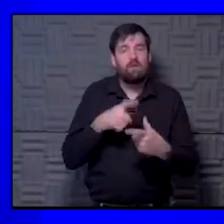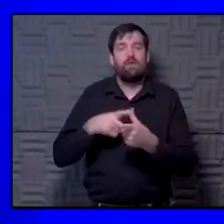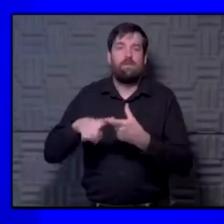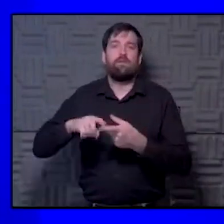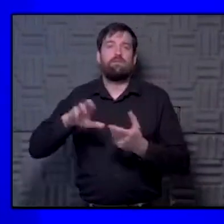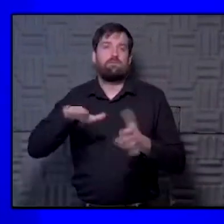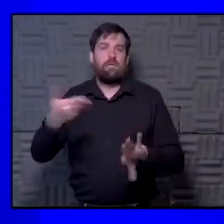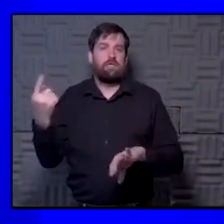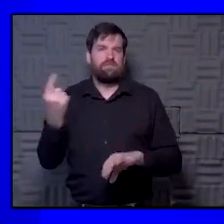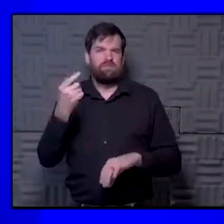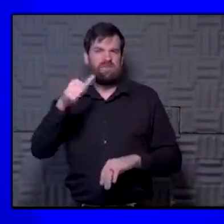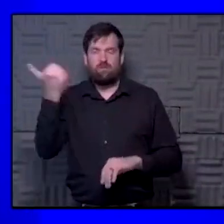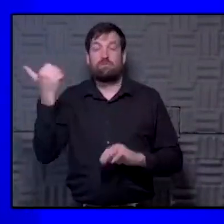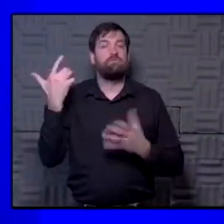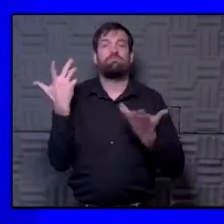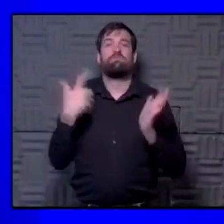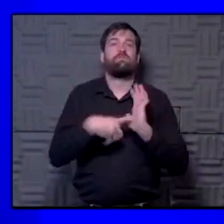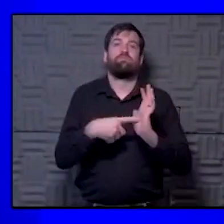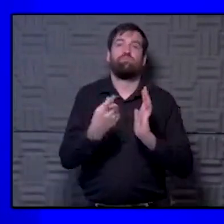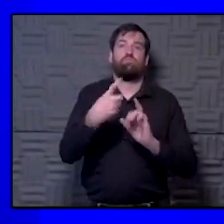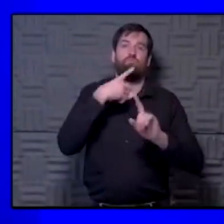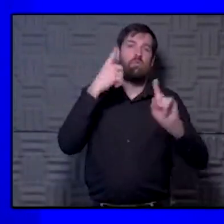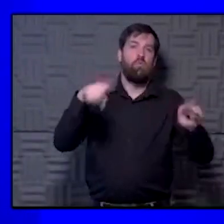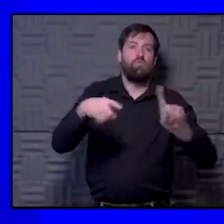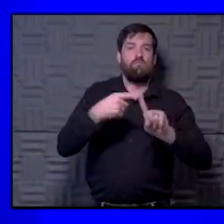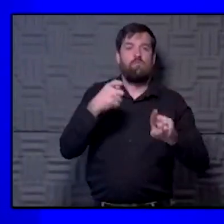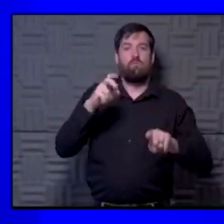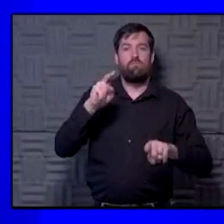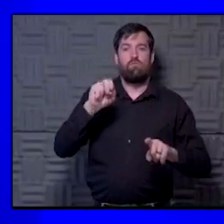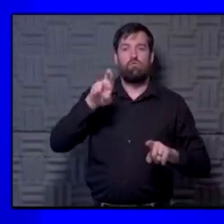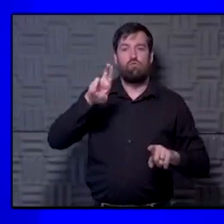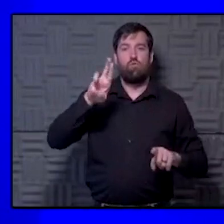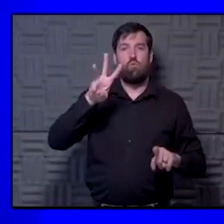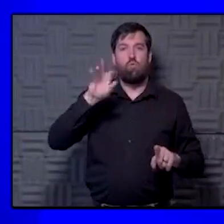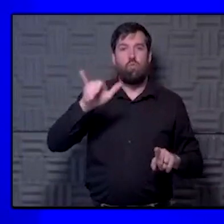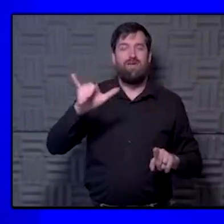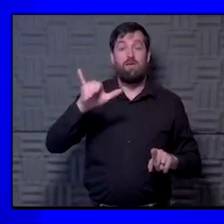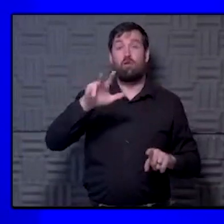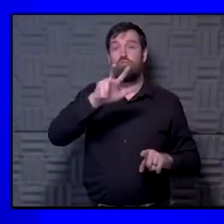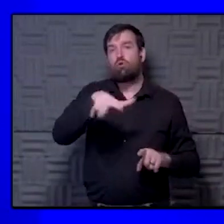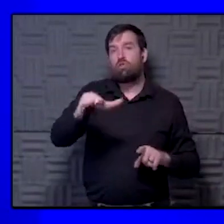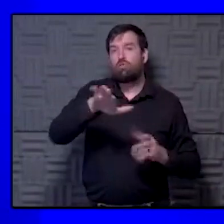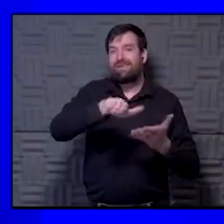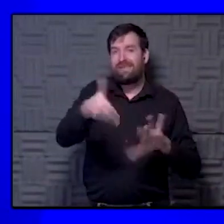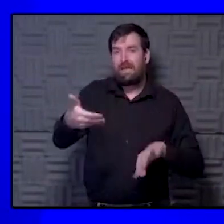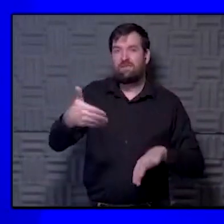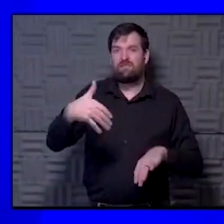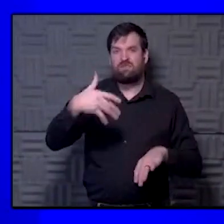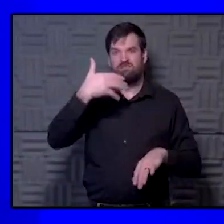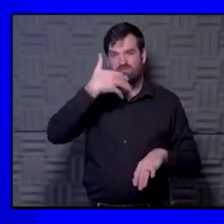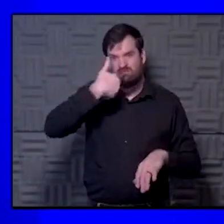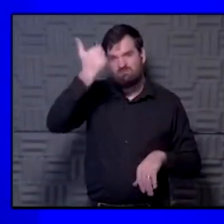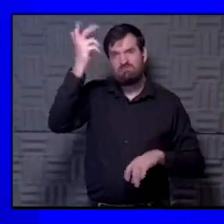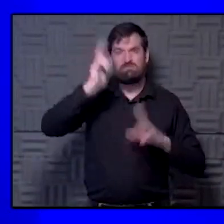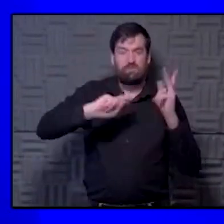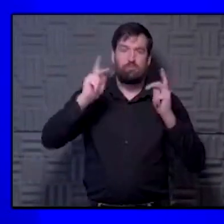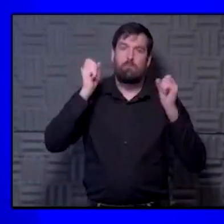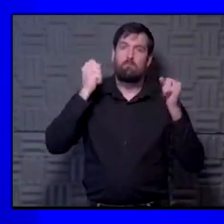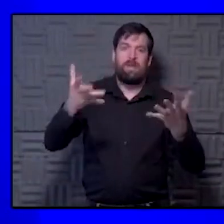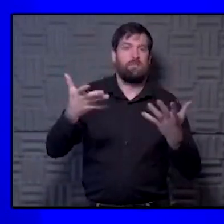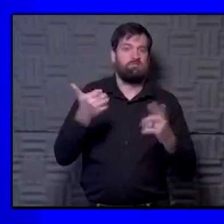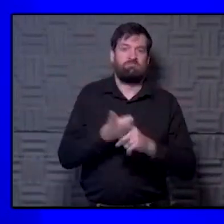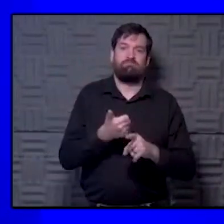So, for instance, there was this report from Norway of 33 deaths in very elderly people, many with terminal